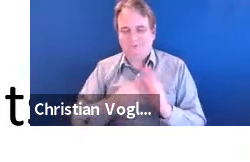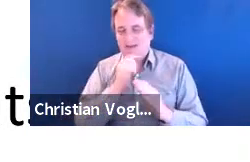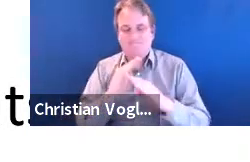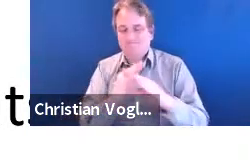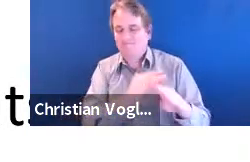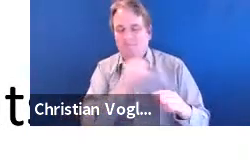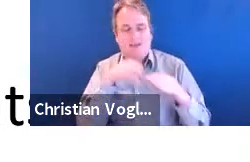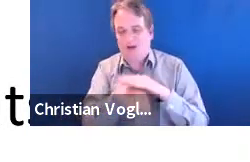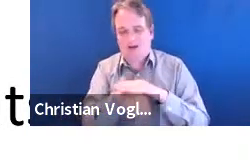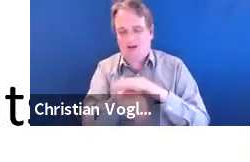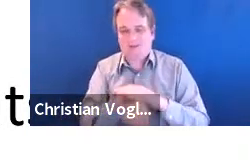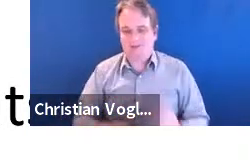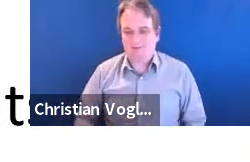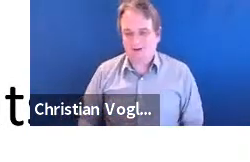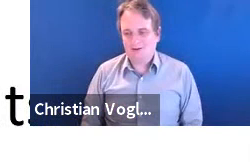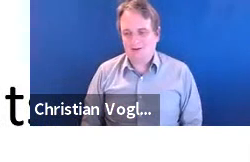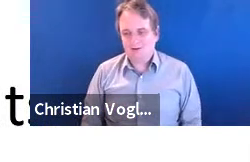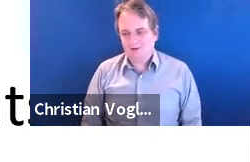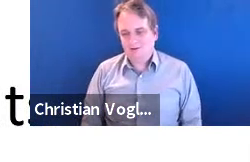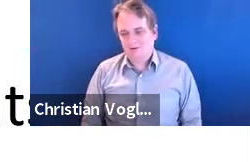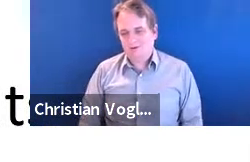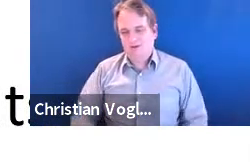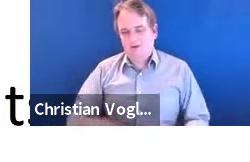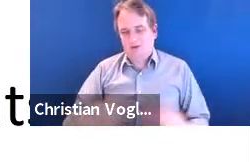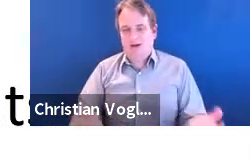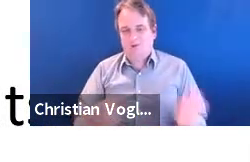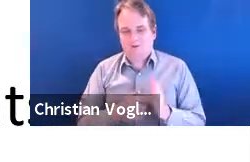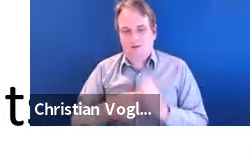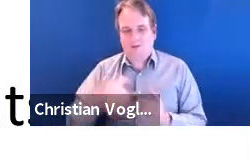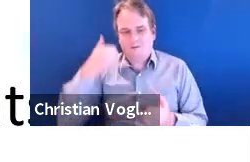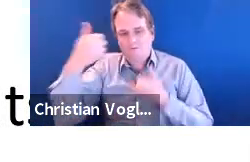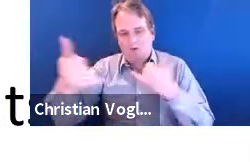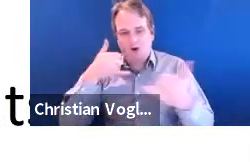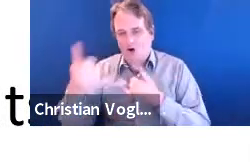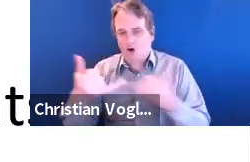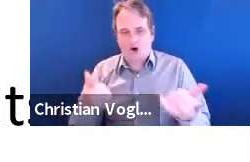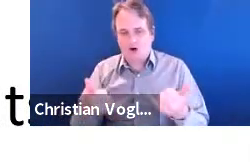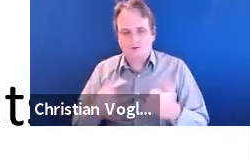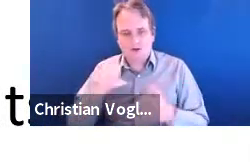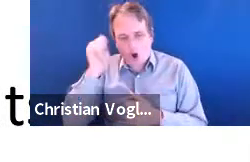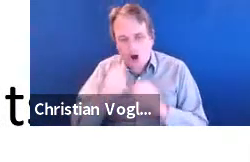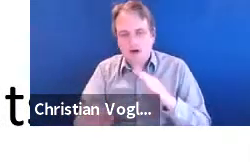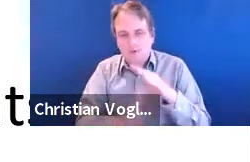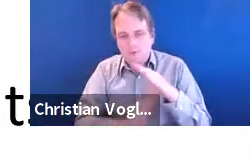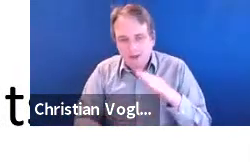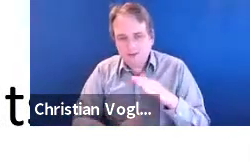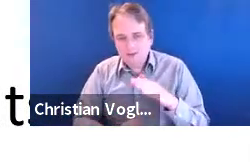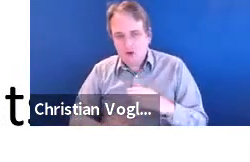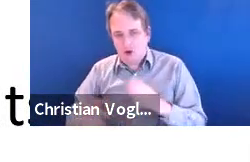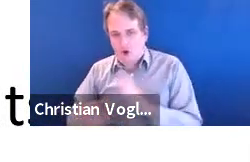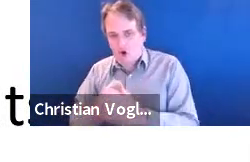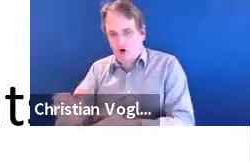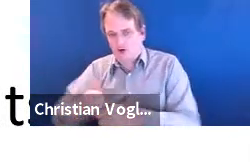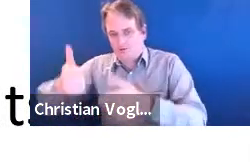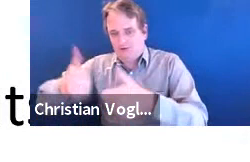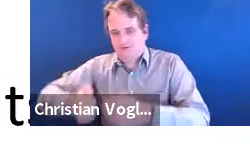are typically designed from an audio perspective, which makes them inherently inaccessible. It works similarly